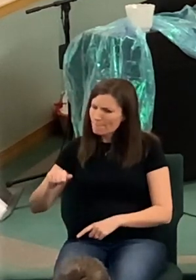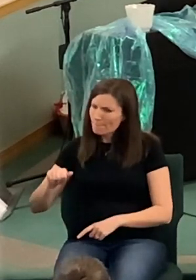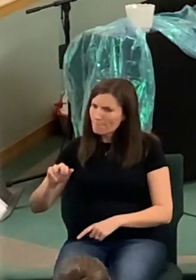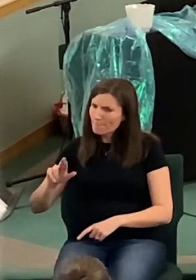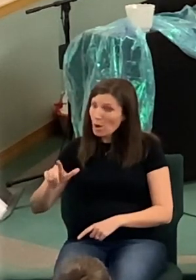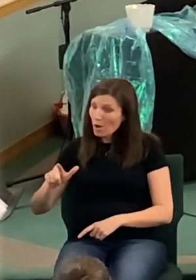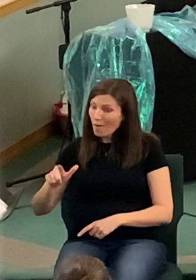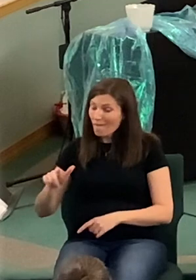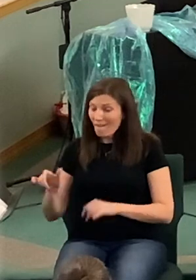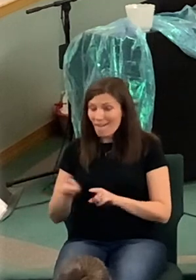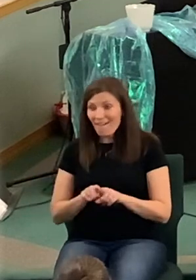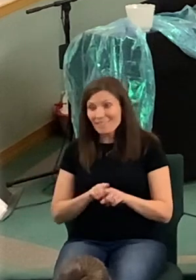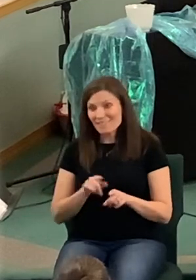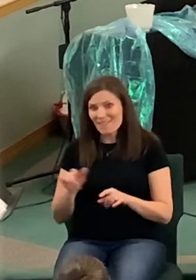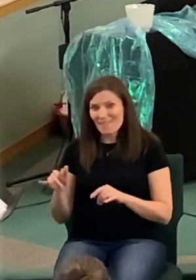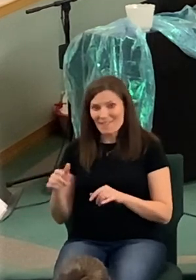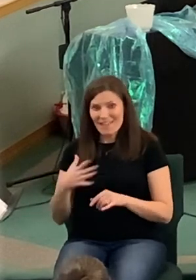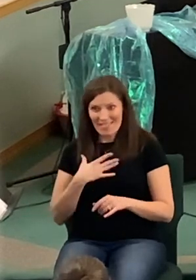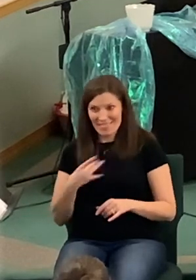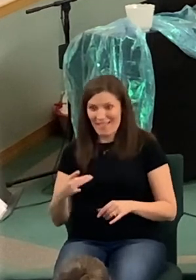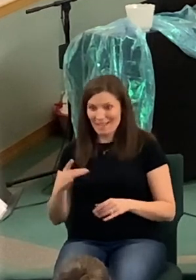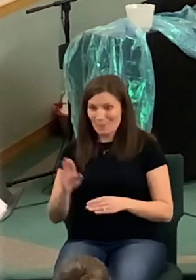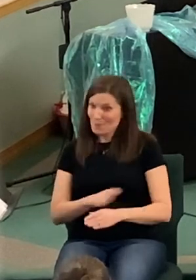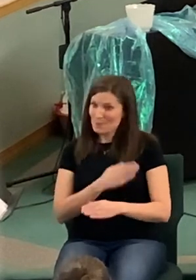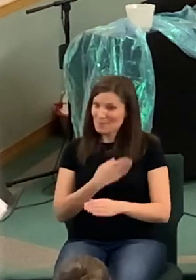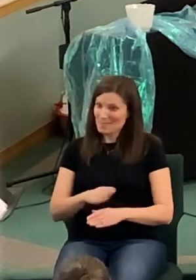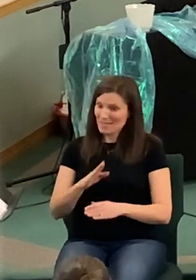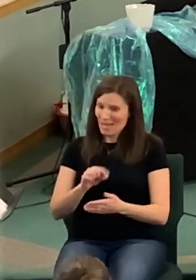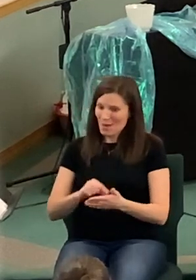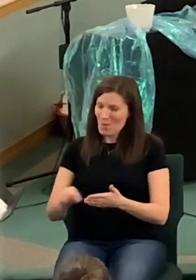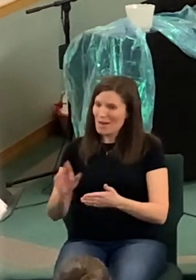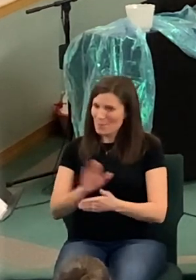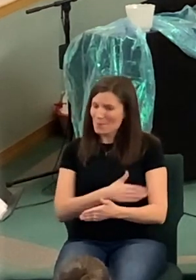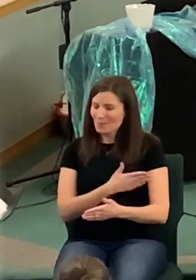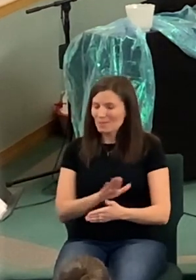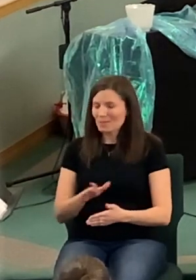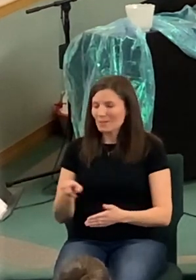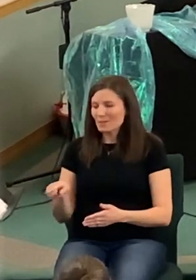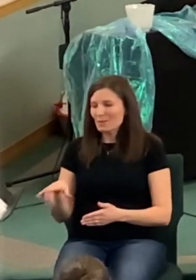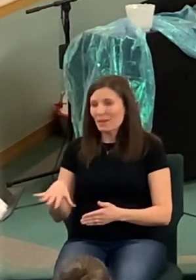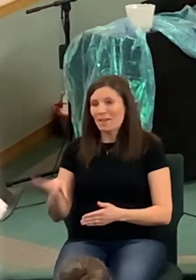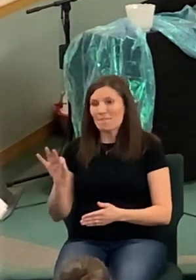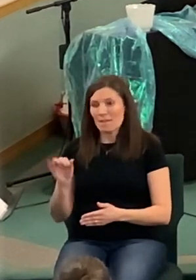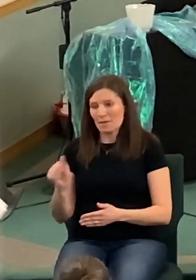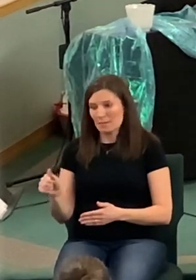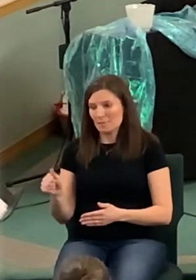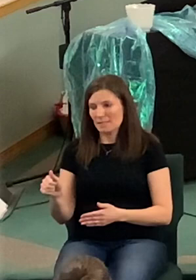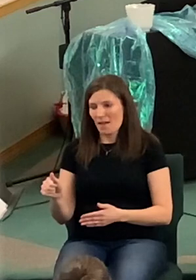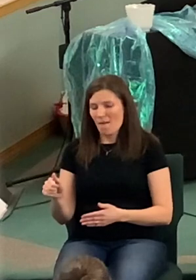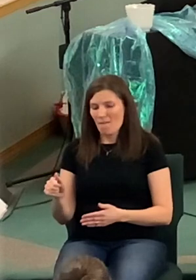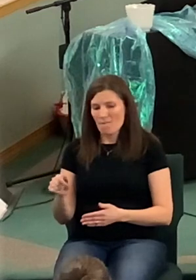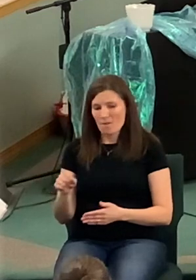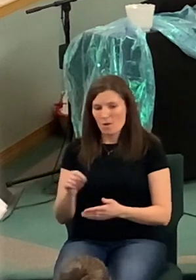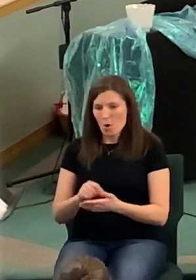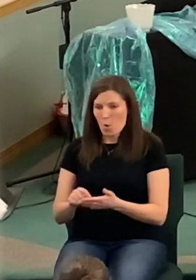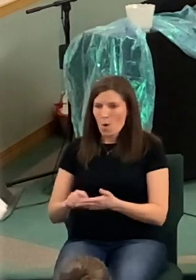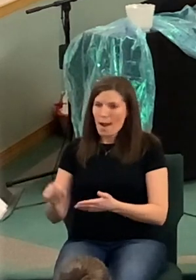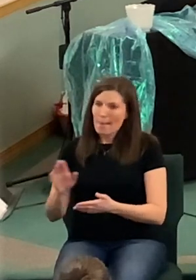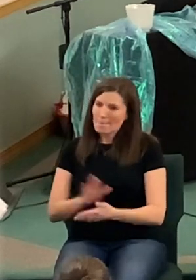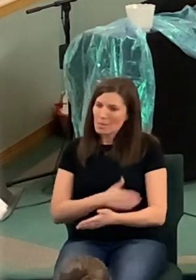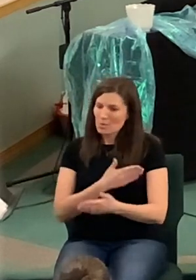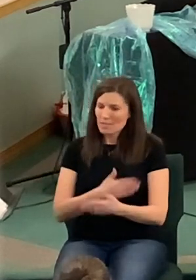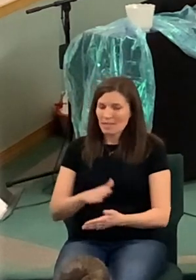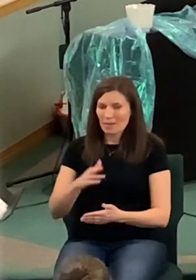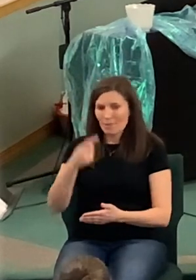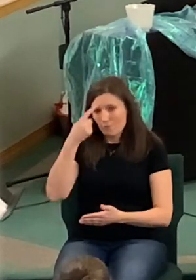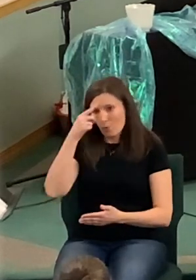music, and he liked writing music. And he found himself writing music that was characterized as rock, and then they got a